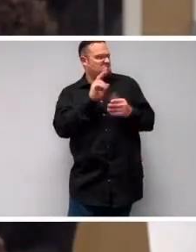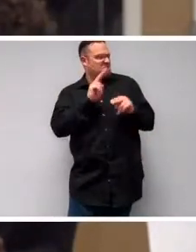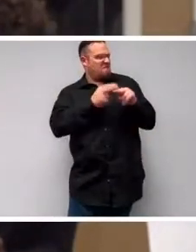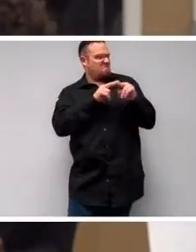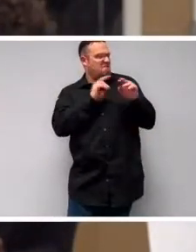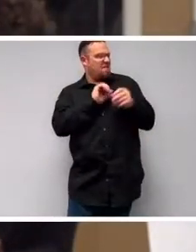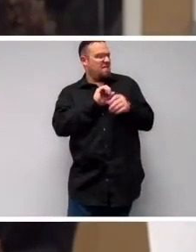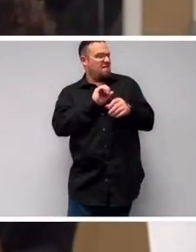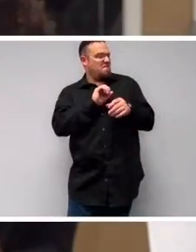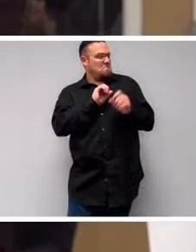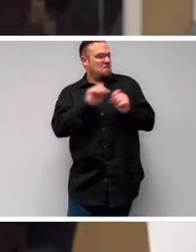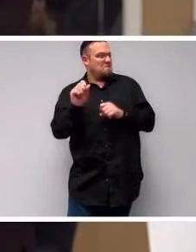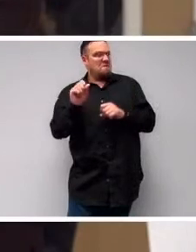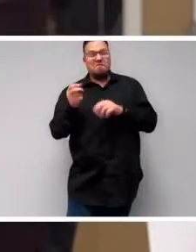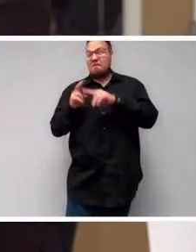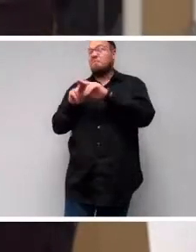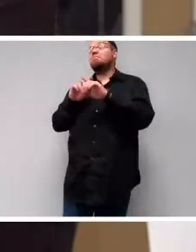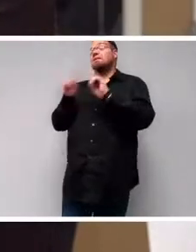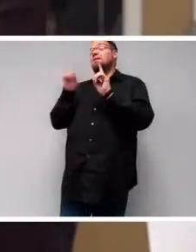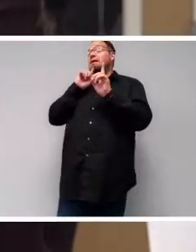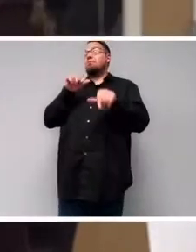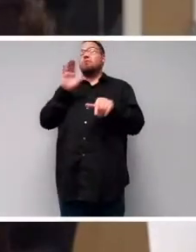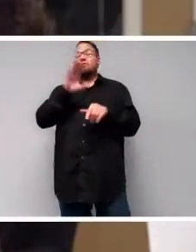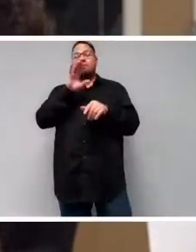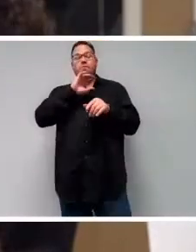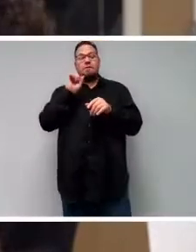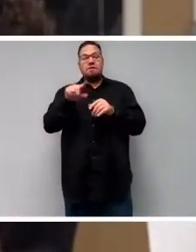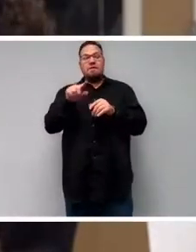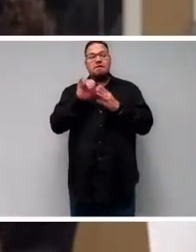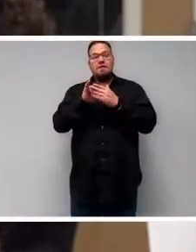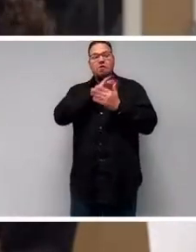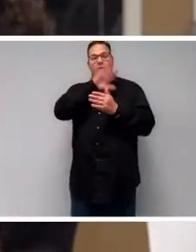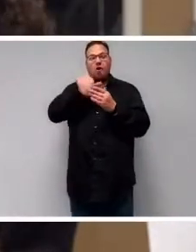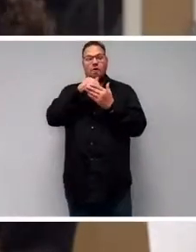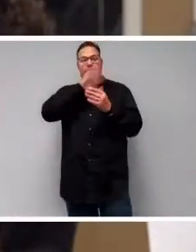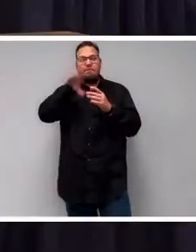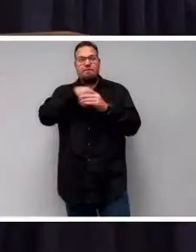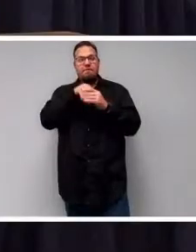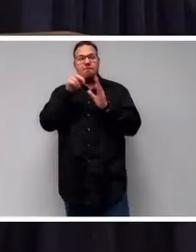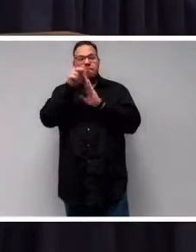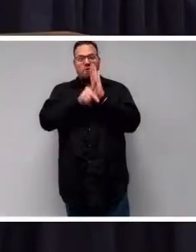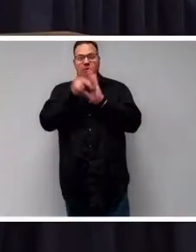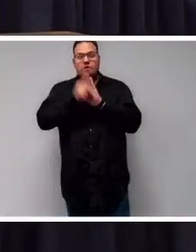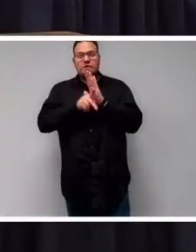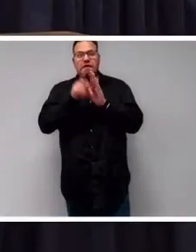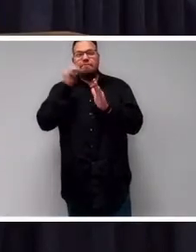of this. Yeah. But to answer your question, it's all part of the protocols and protections